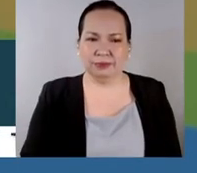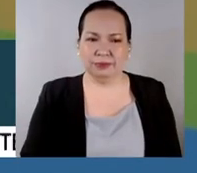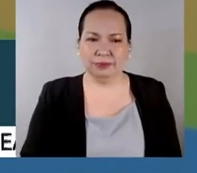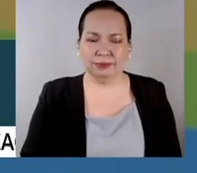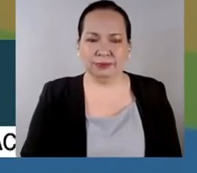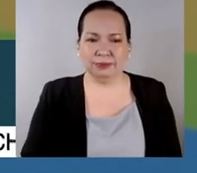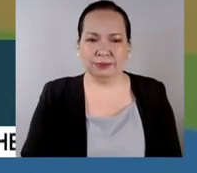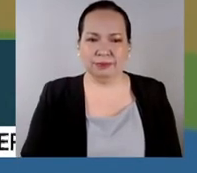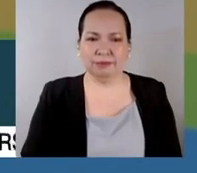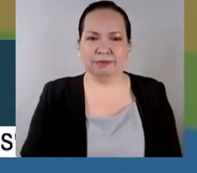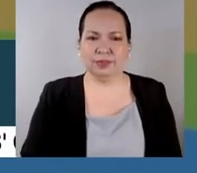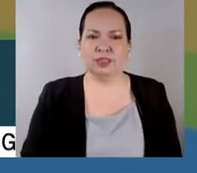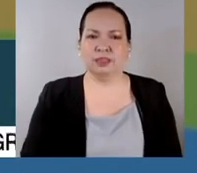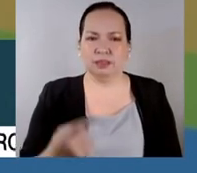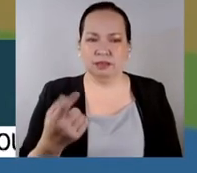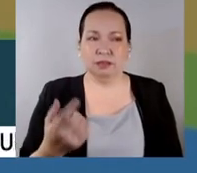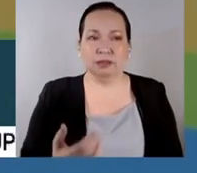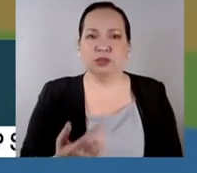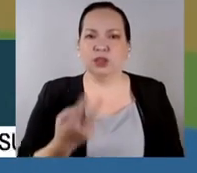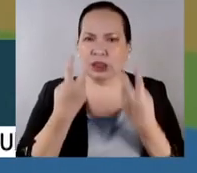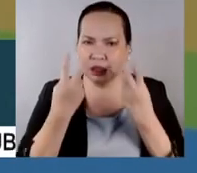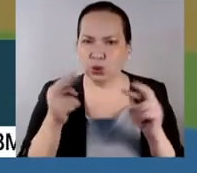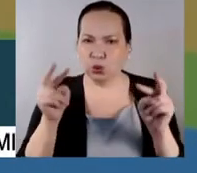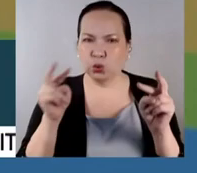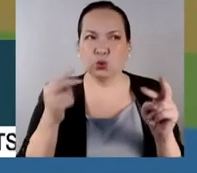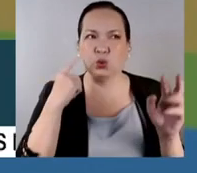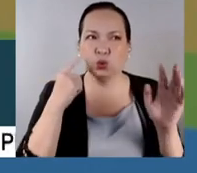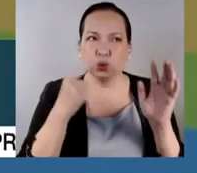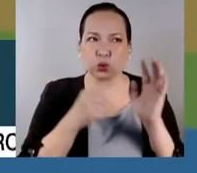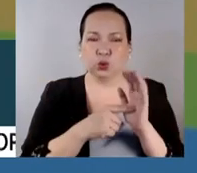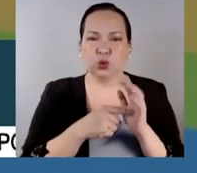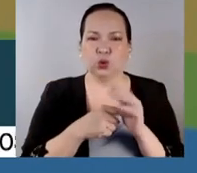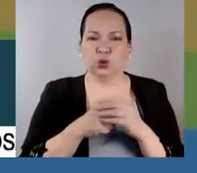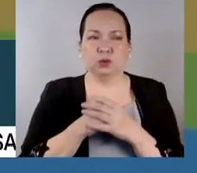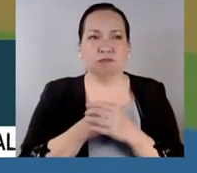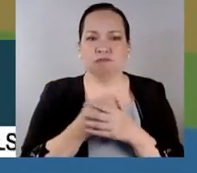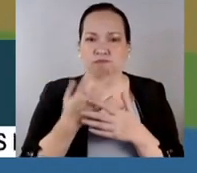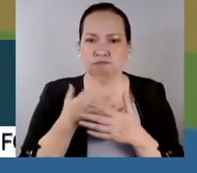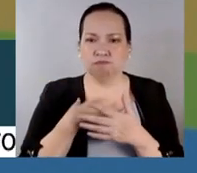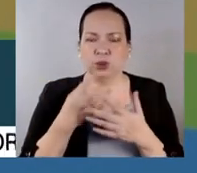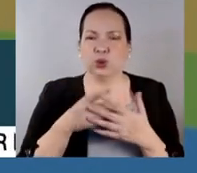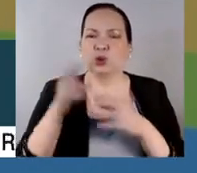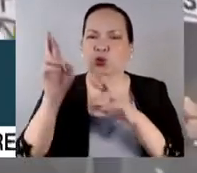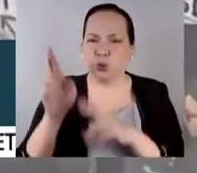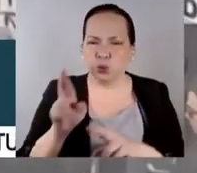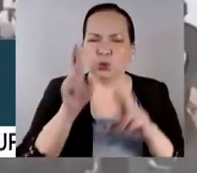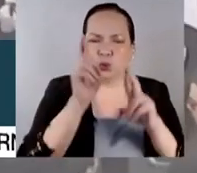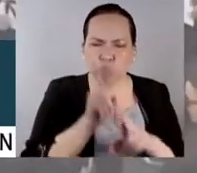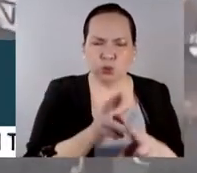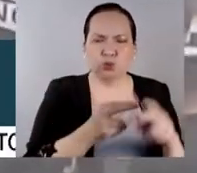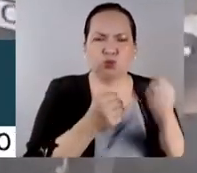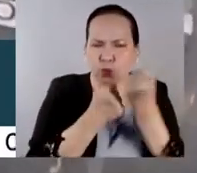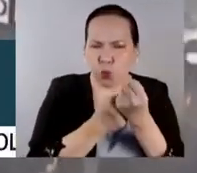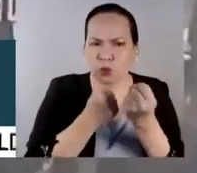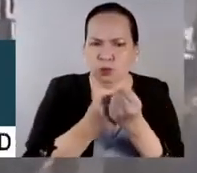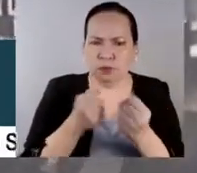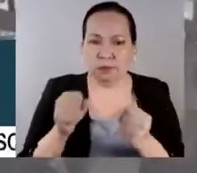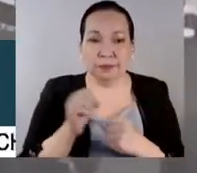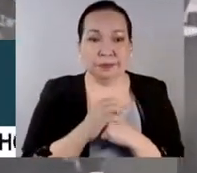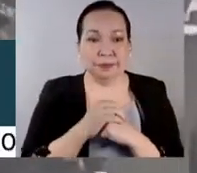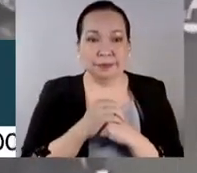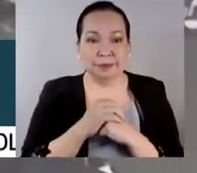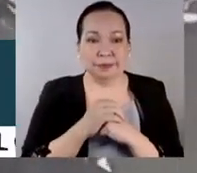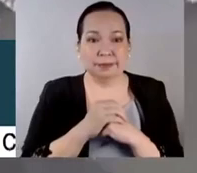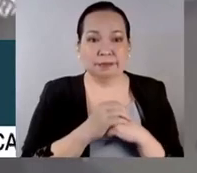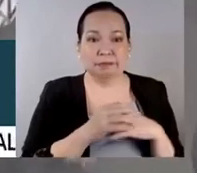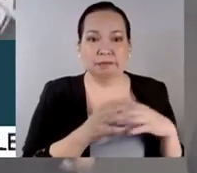We see who you are, made in the image of God, deserving of dignity, respect, and support. Not all Americans agree or